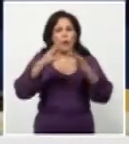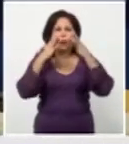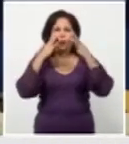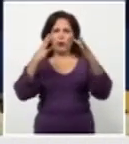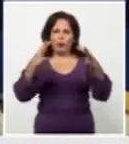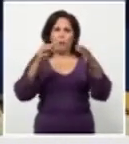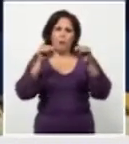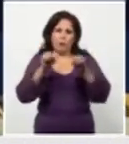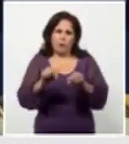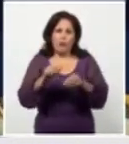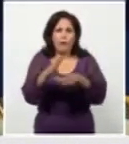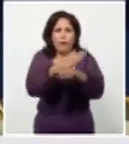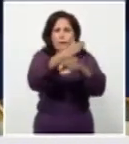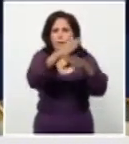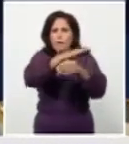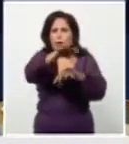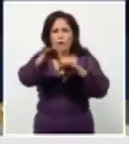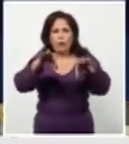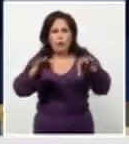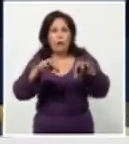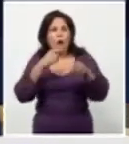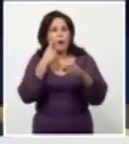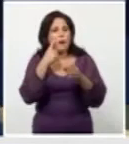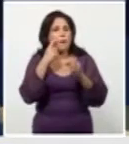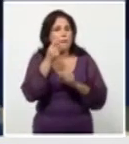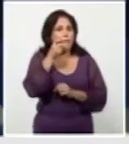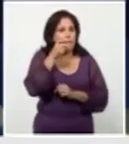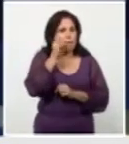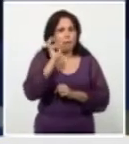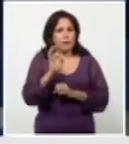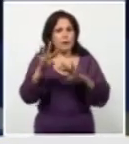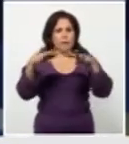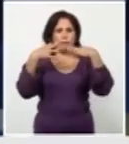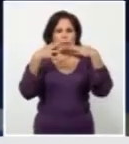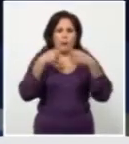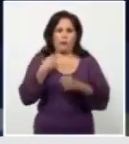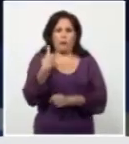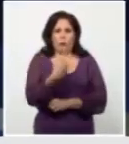importantly, to all our audience tuned in.